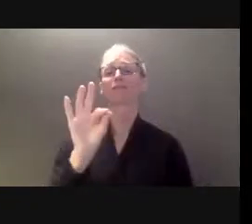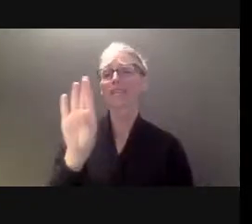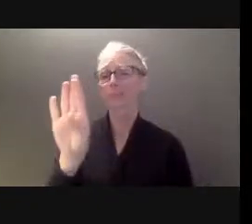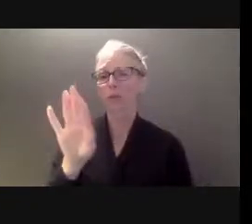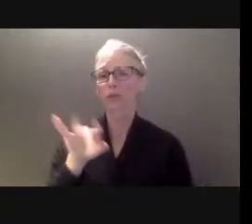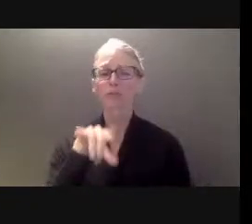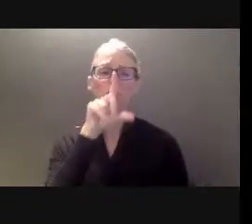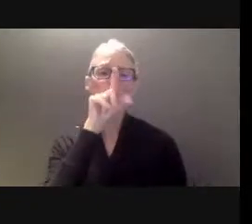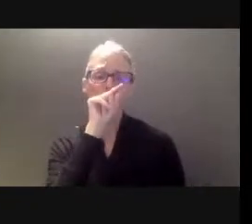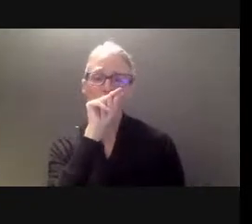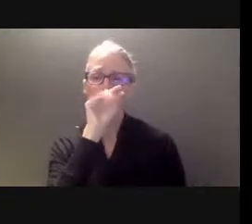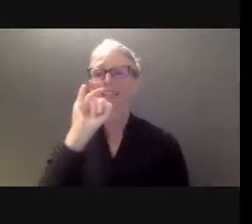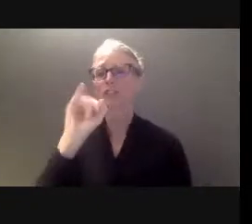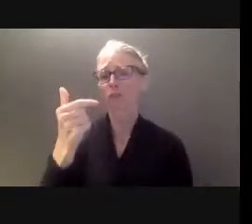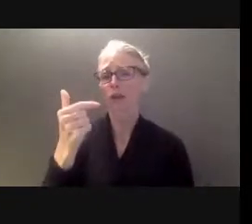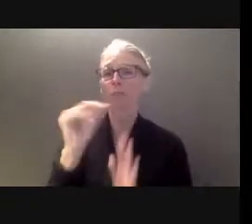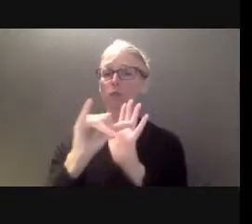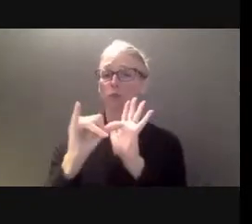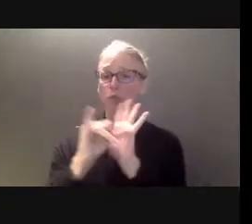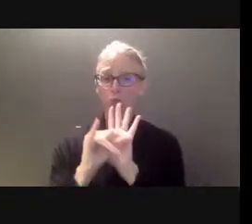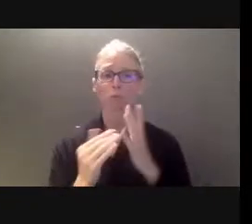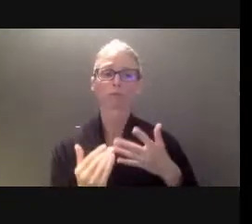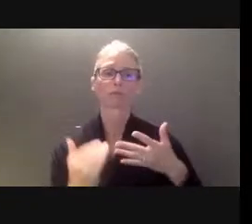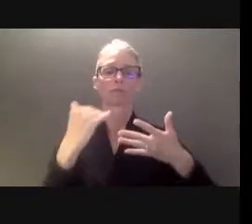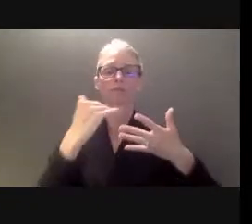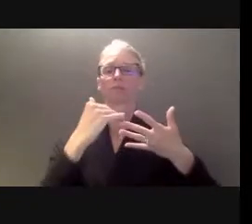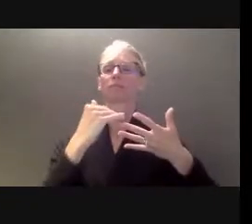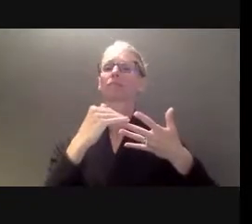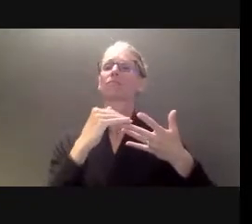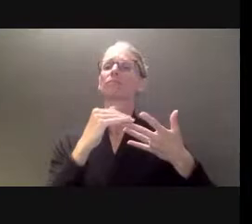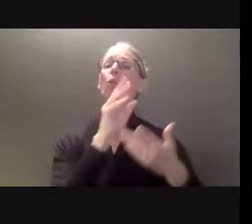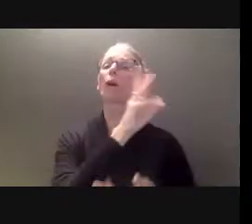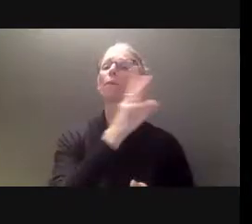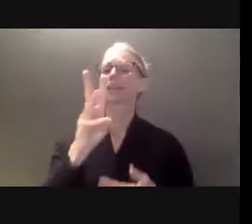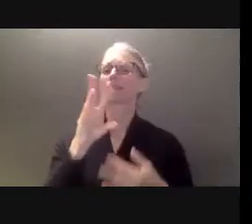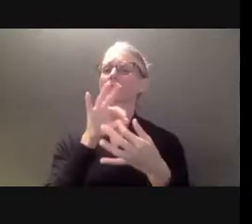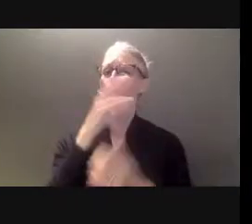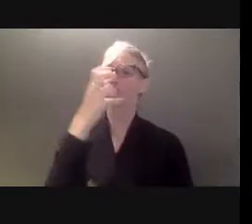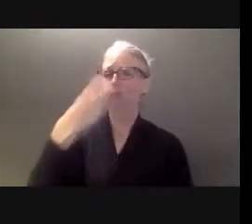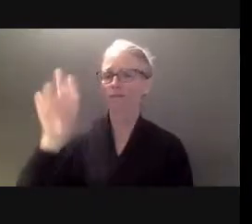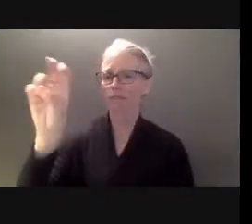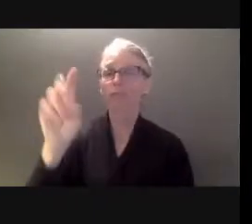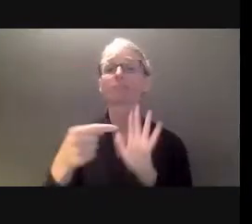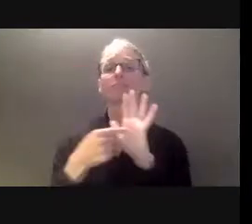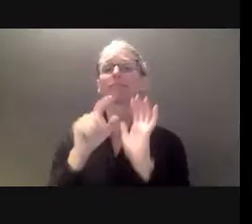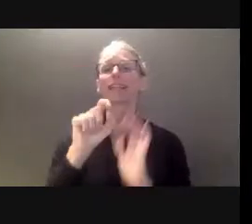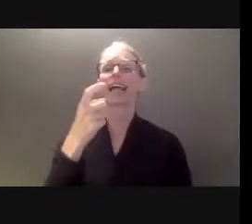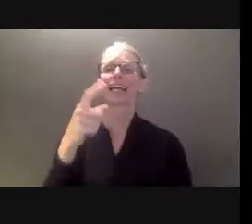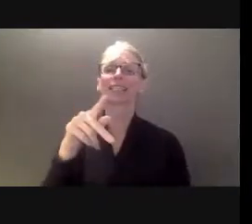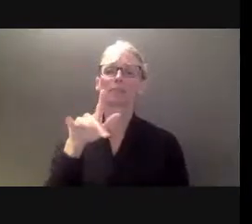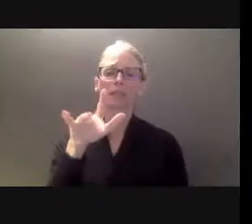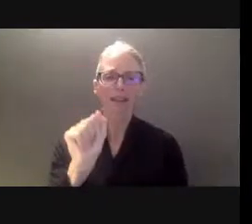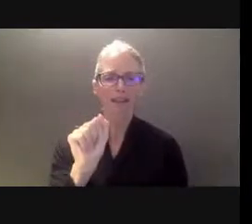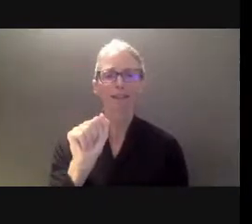Twitter, Instagram, or YouTube, or travel websites like Expedia, TripAdvisor, and Lonely Planet.